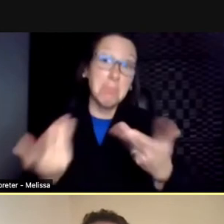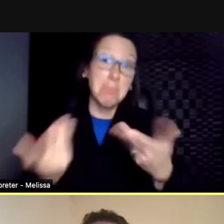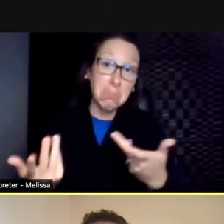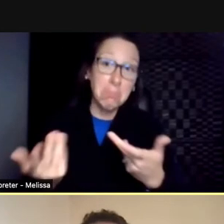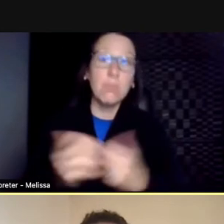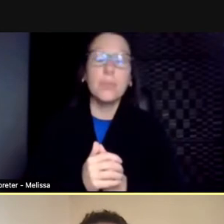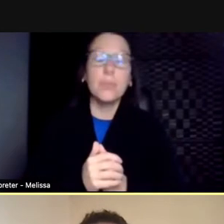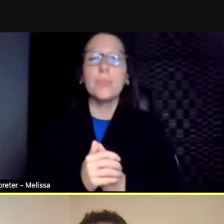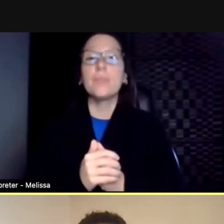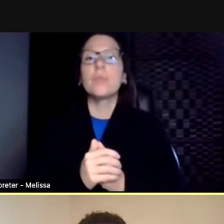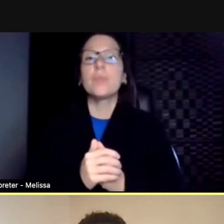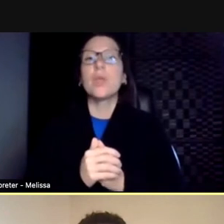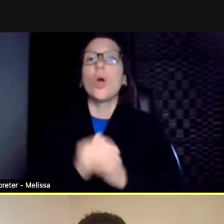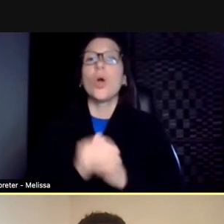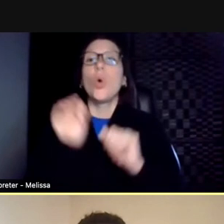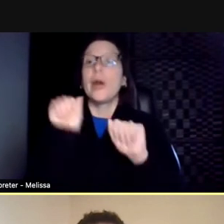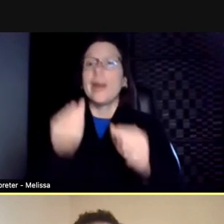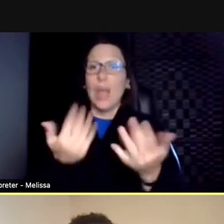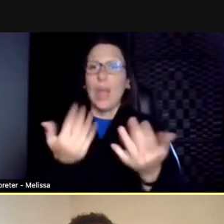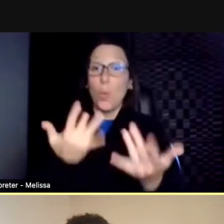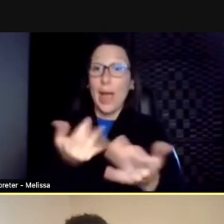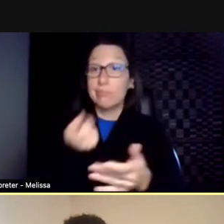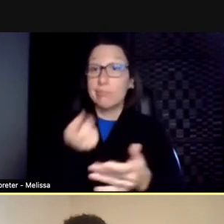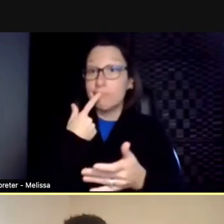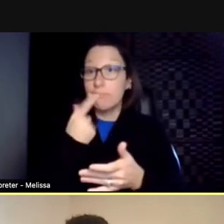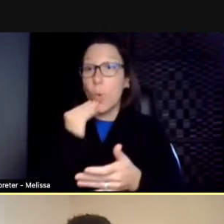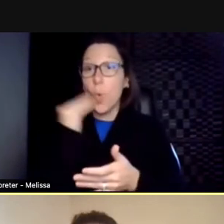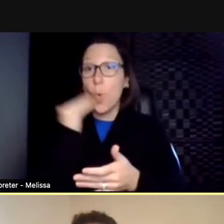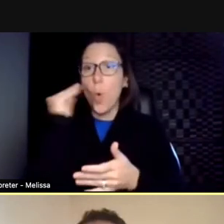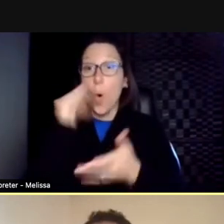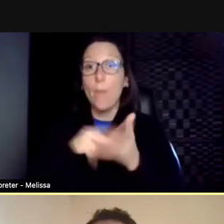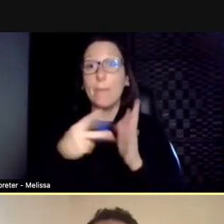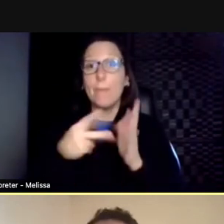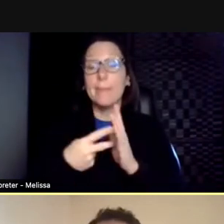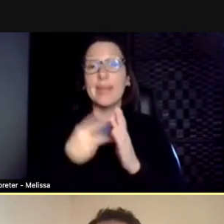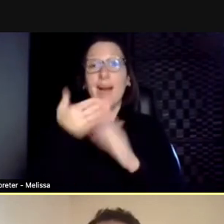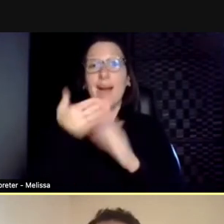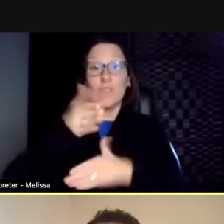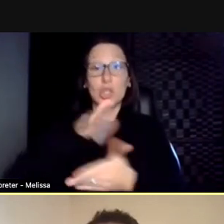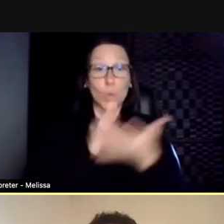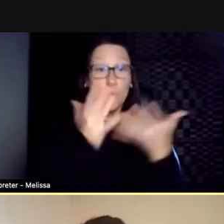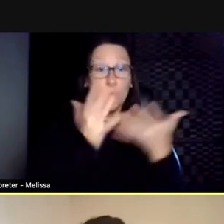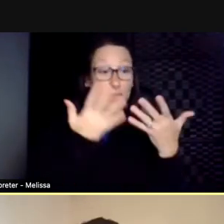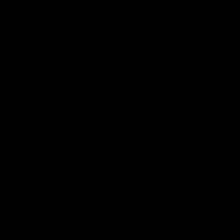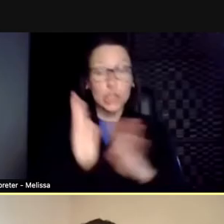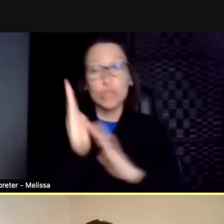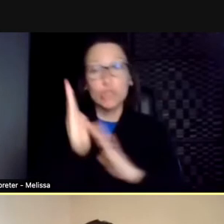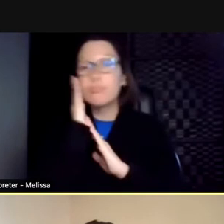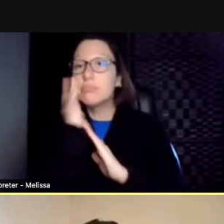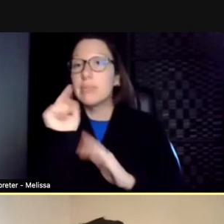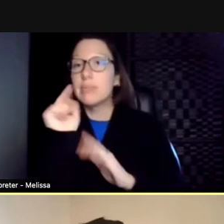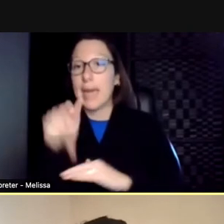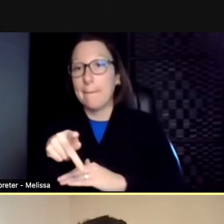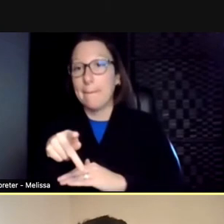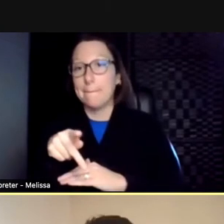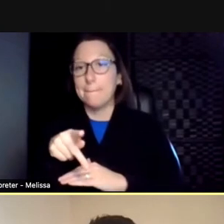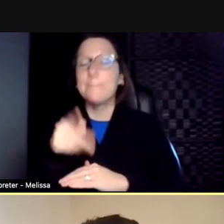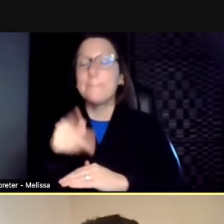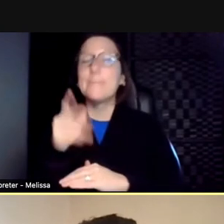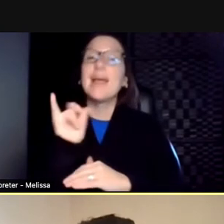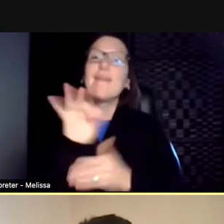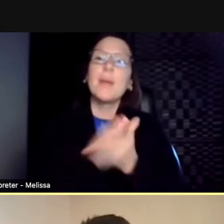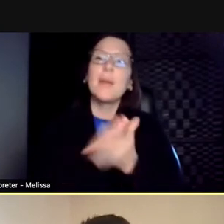Or can it be administered when they get home so they can take a nap after school? And so on. So if it becomes a problem